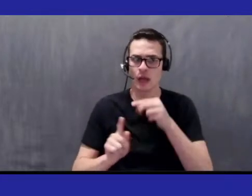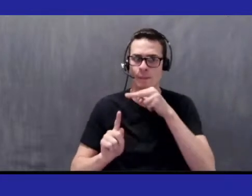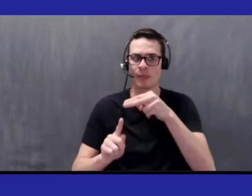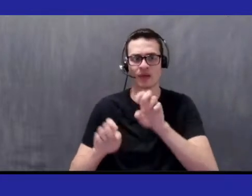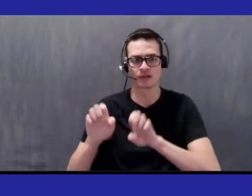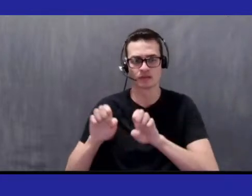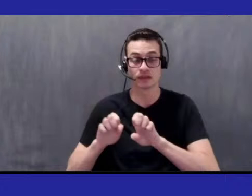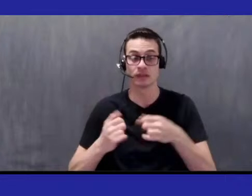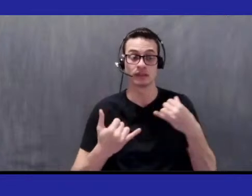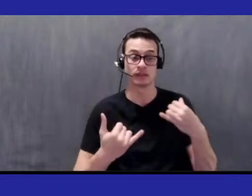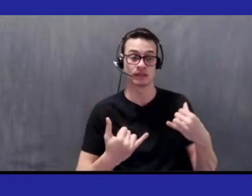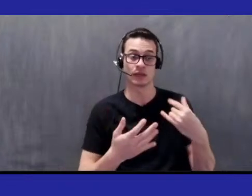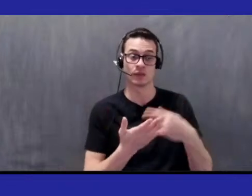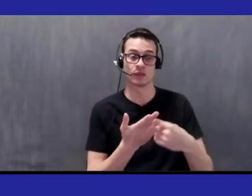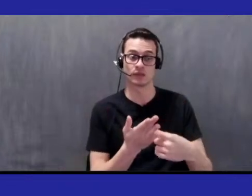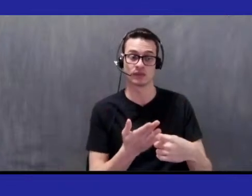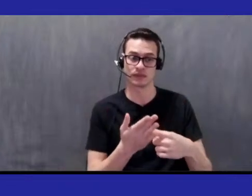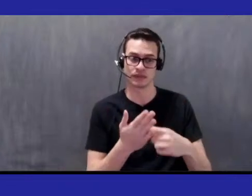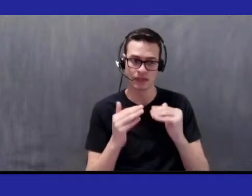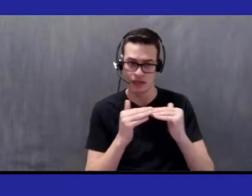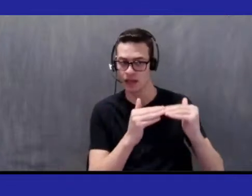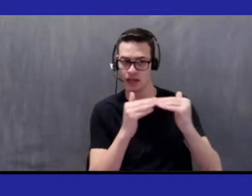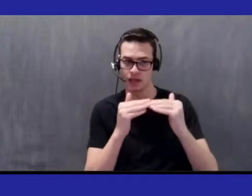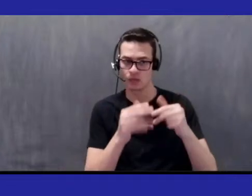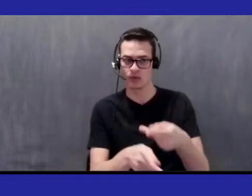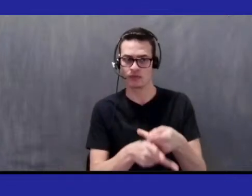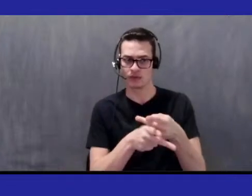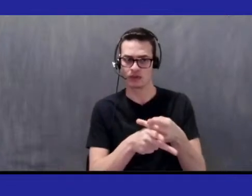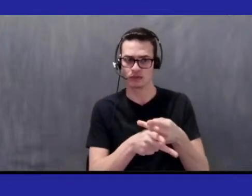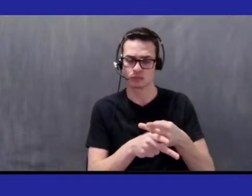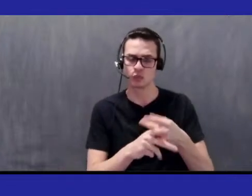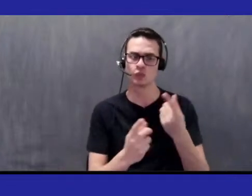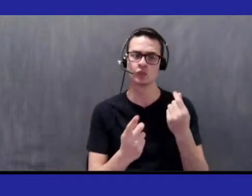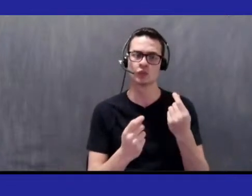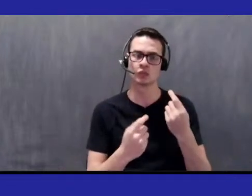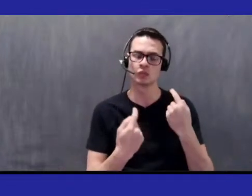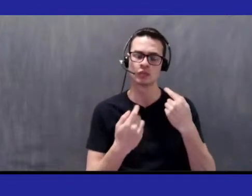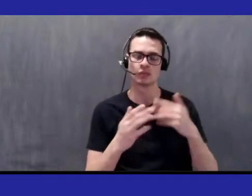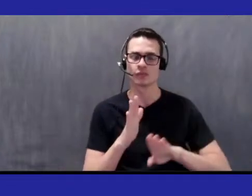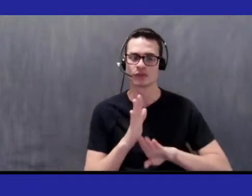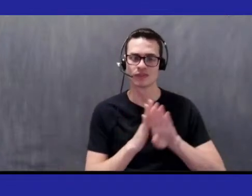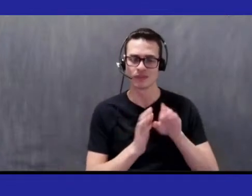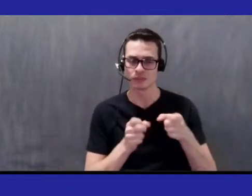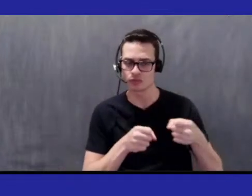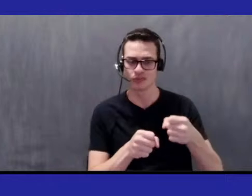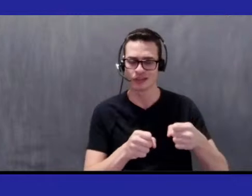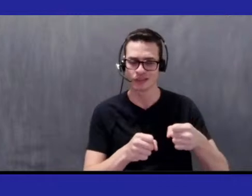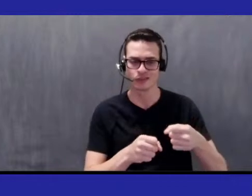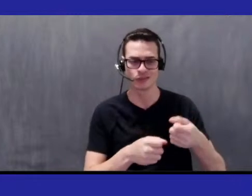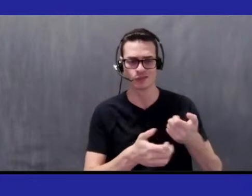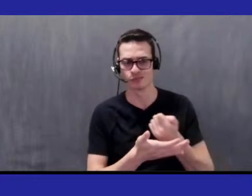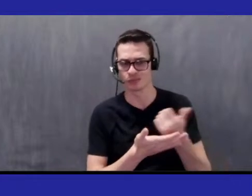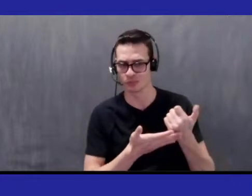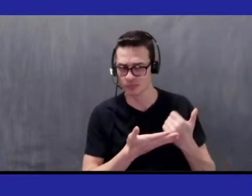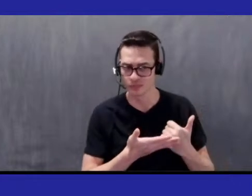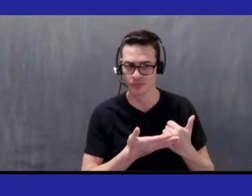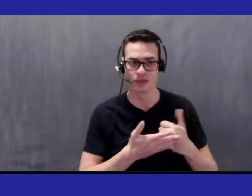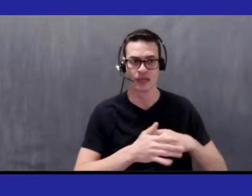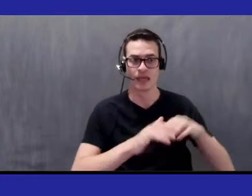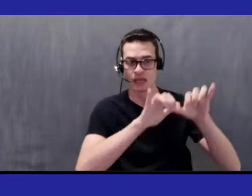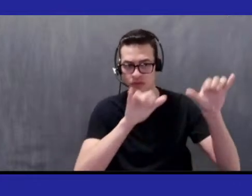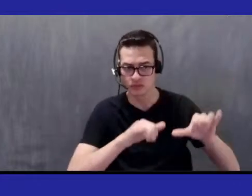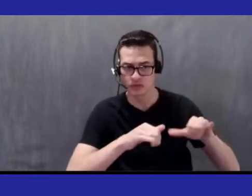focus on equity of care, which is charged to develop strategies to eliminate racial and social, institutional, and structural